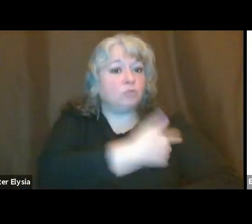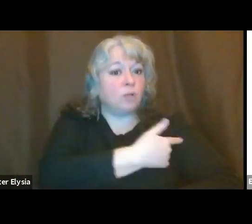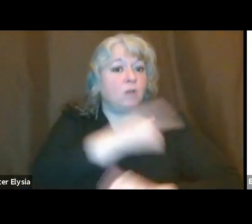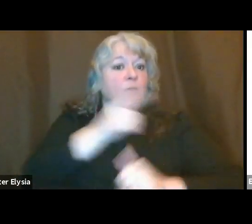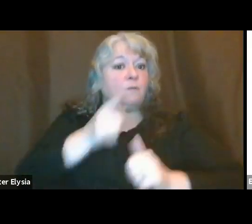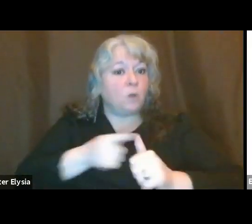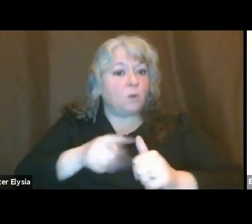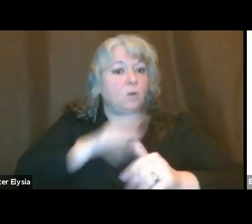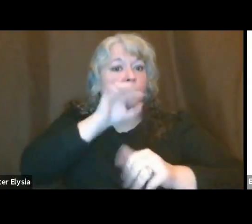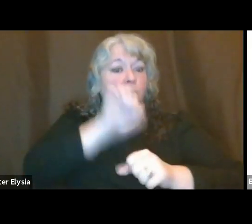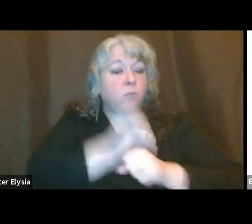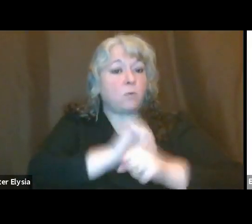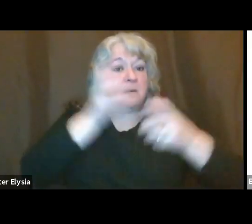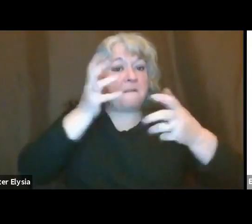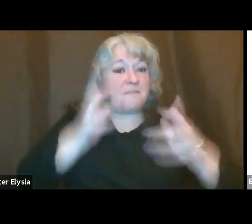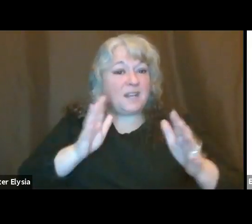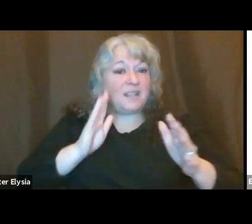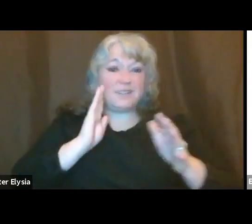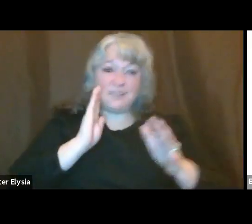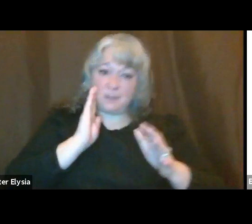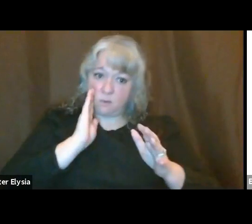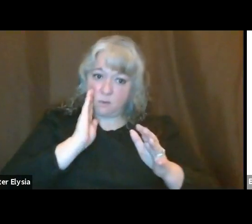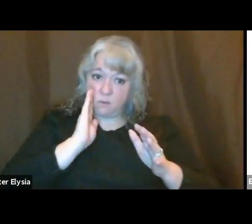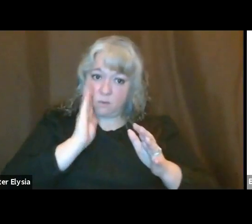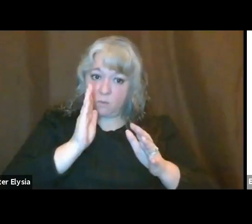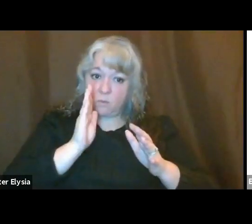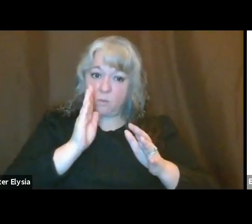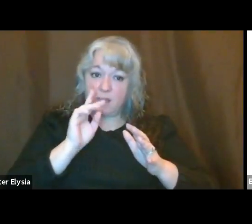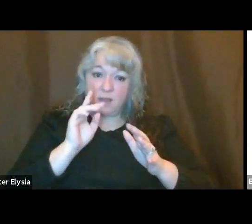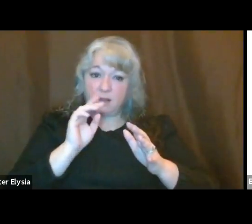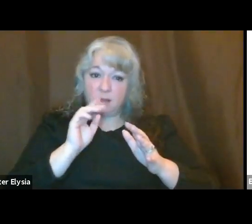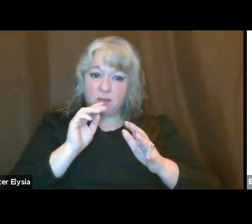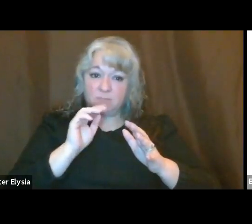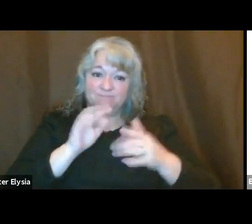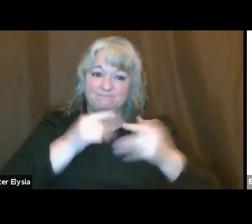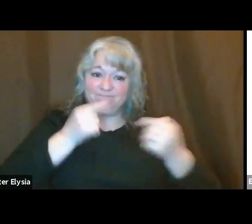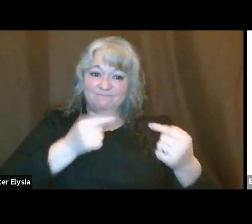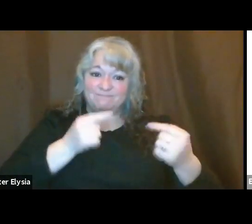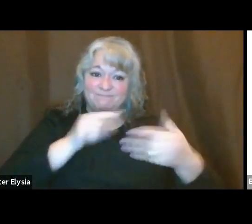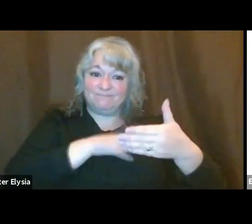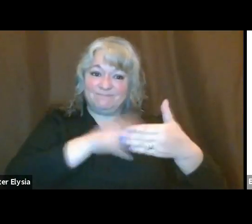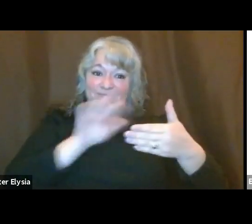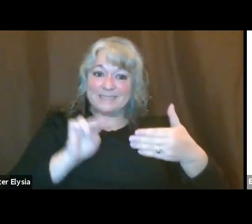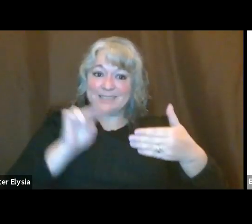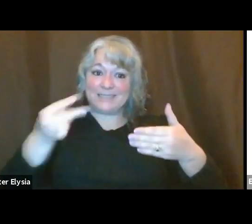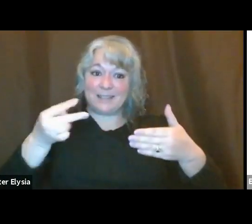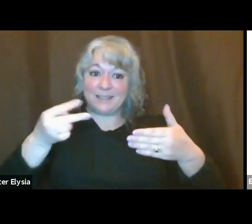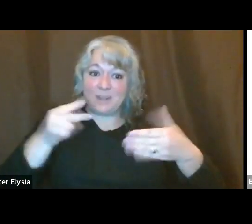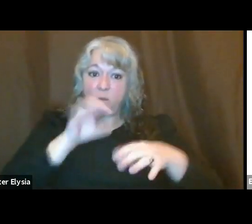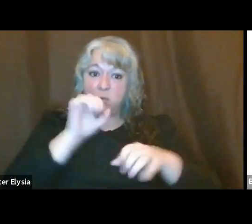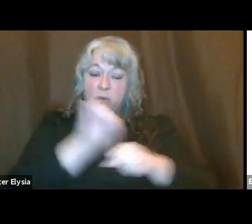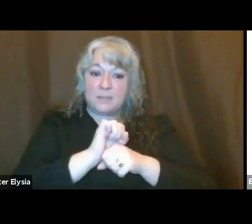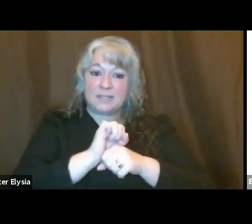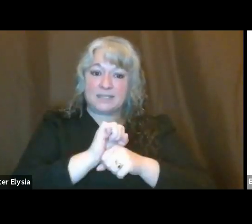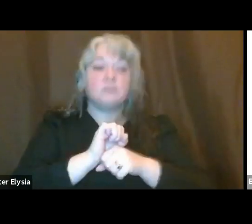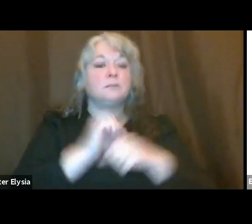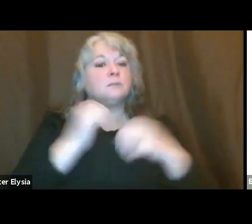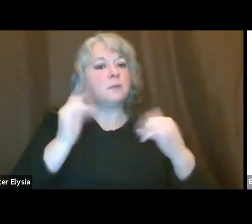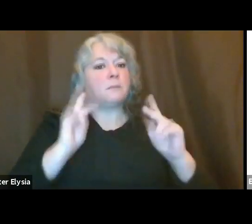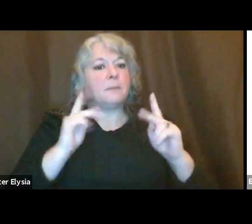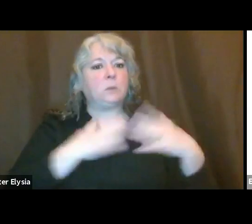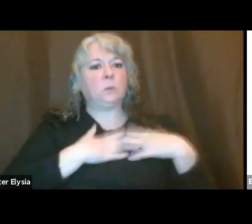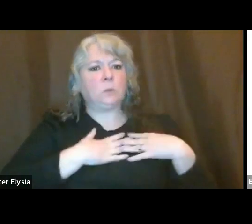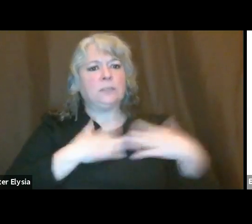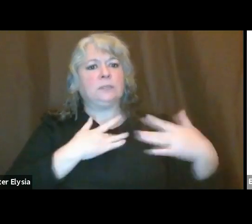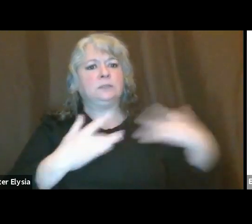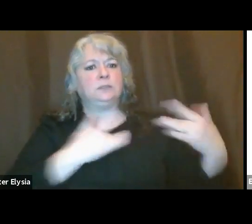vaccine, will they have trouble, you know, scheduling their second appointment? We're worried people are worried that they're going